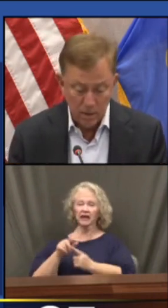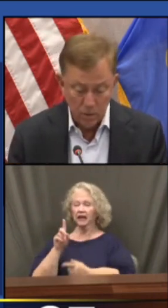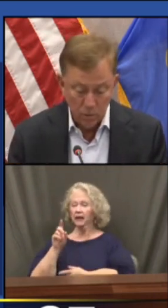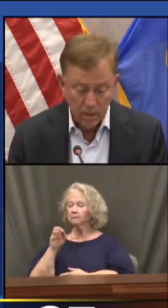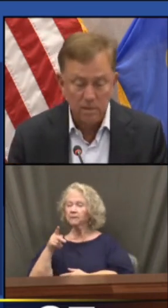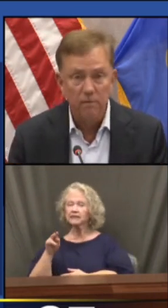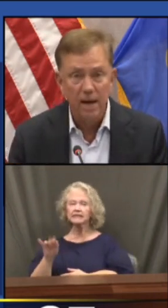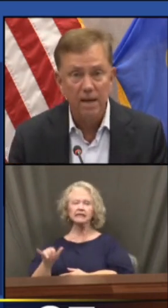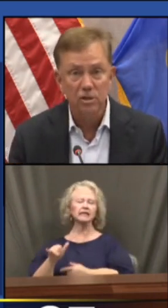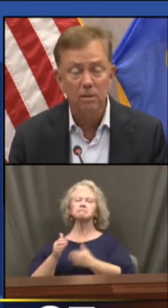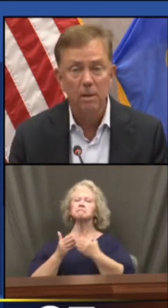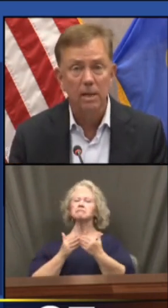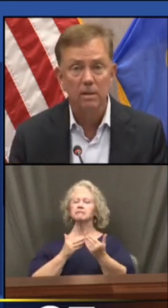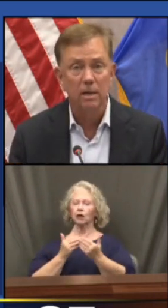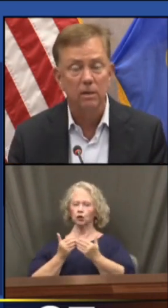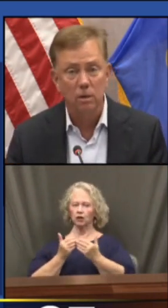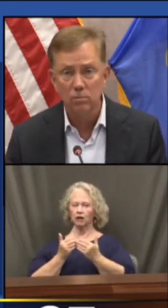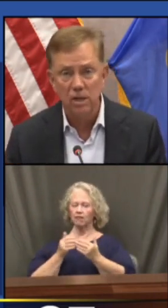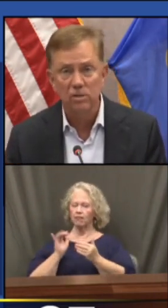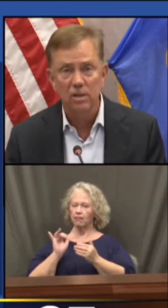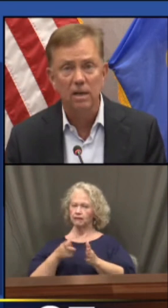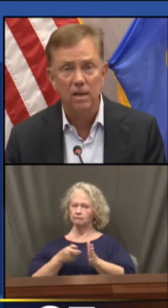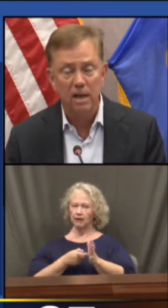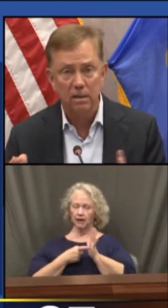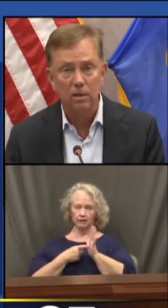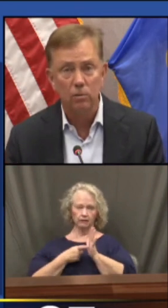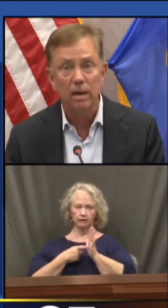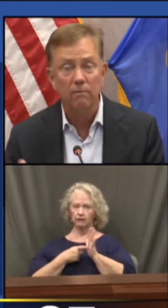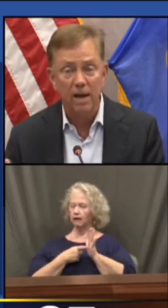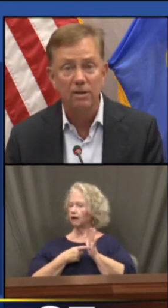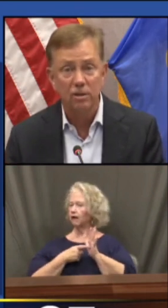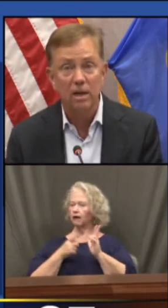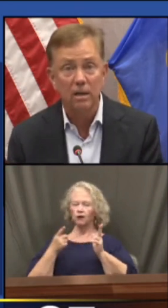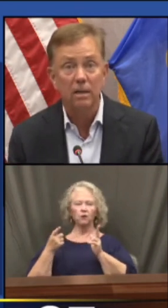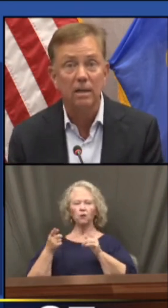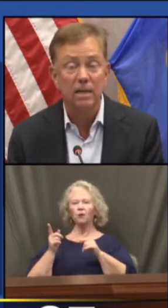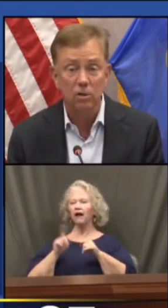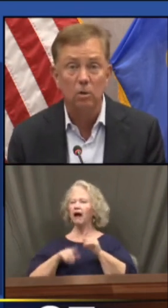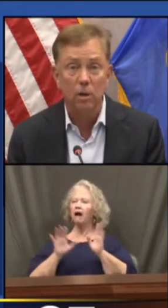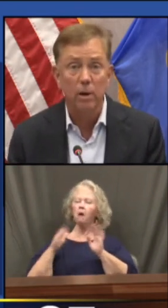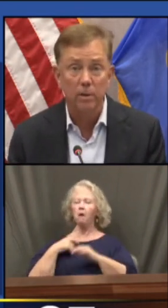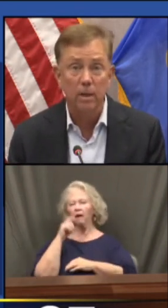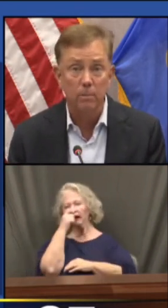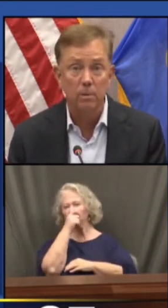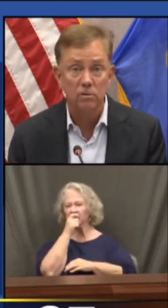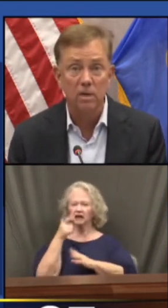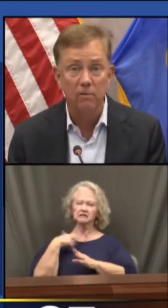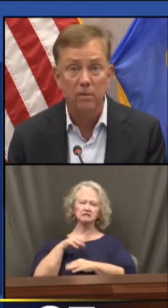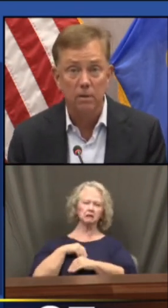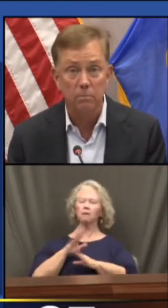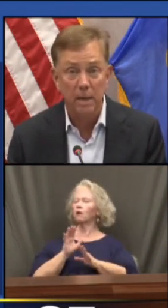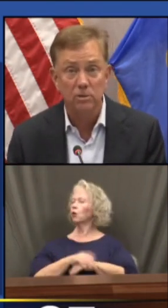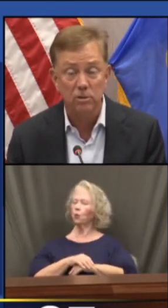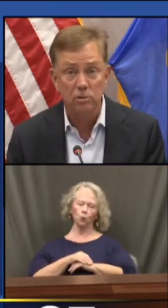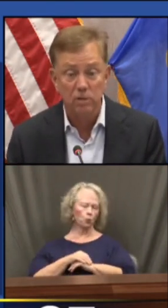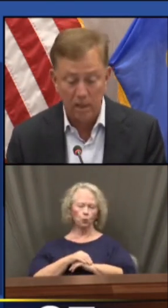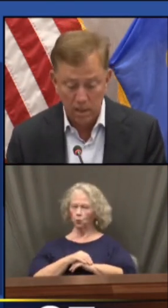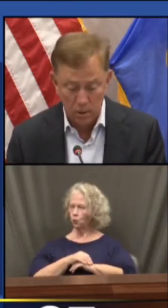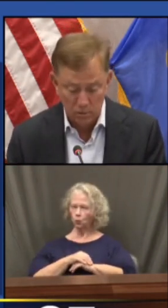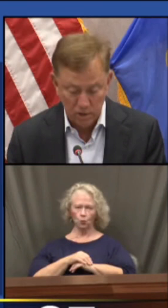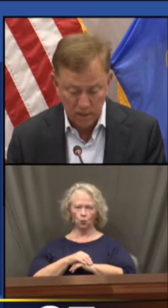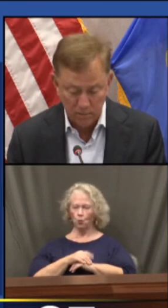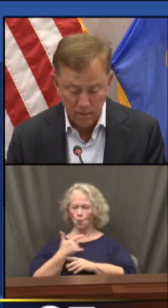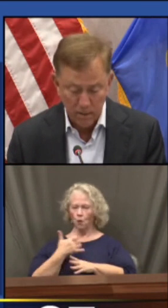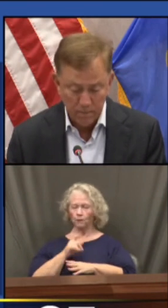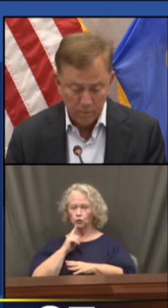And that's a vaccine mandate. You don't test out of that. You get vaccinated. That's the only way we can keep you safe and the patients you take